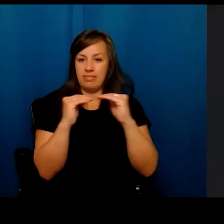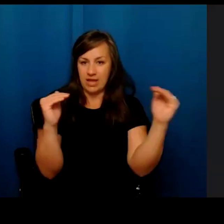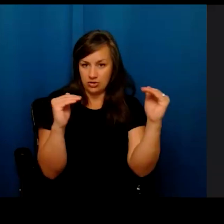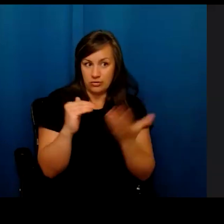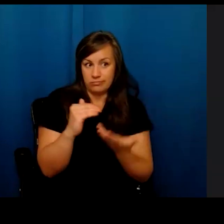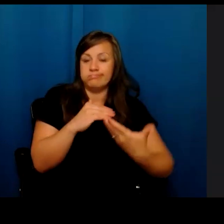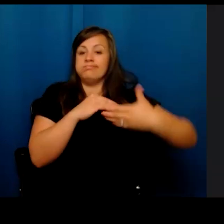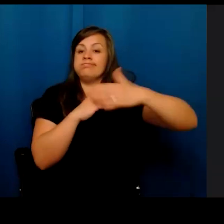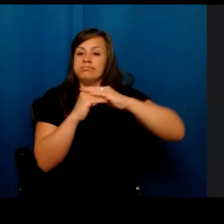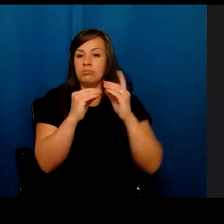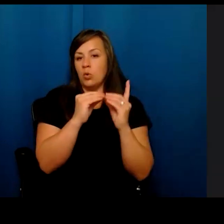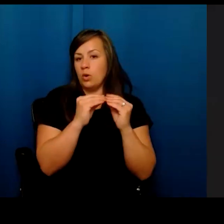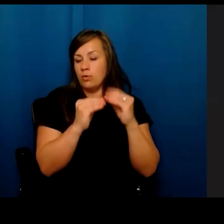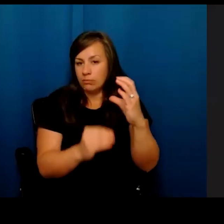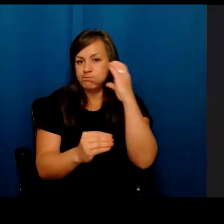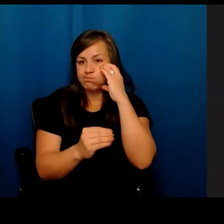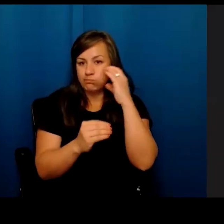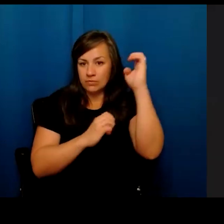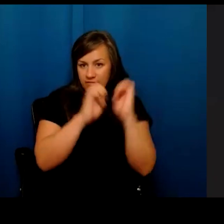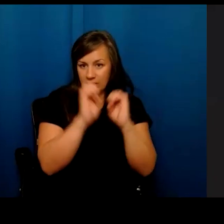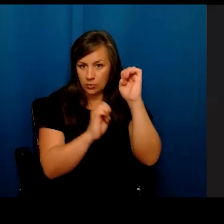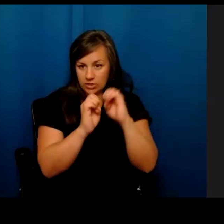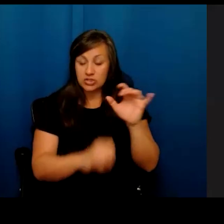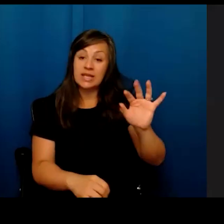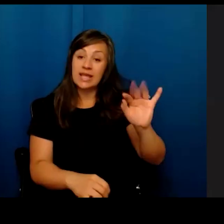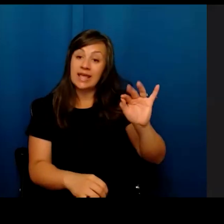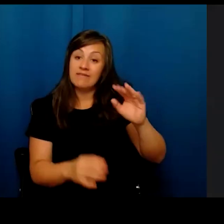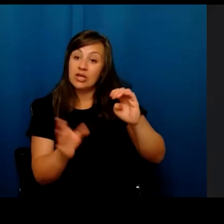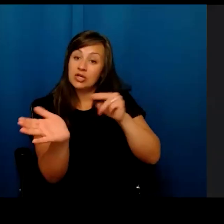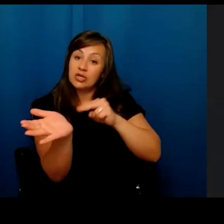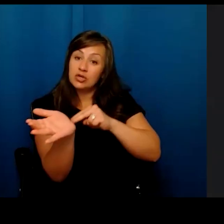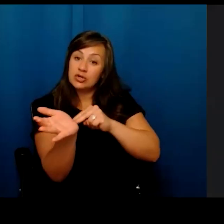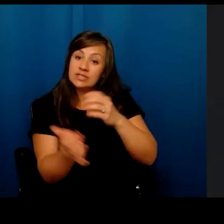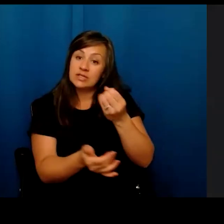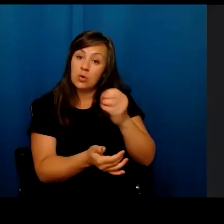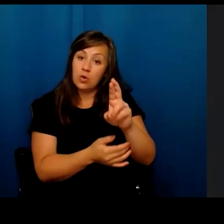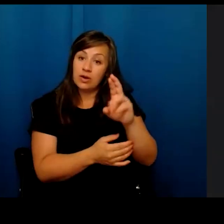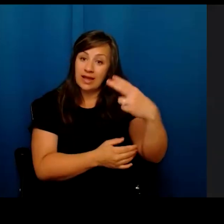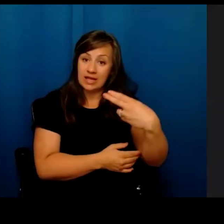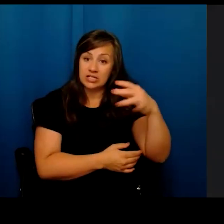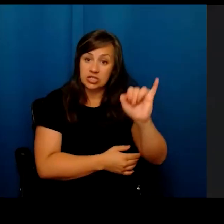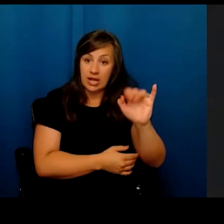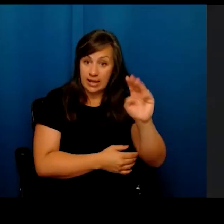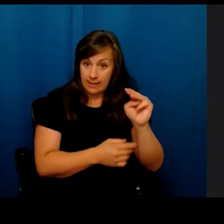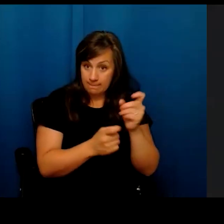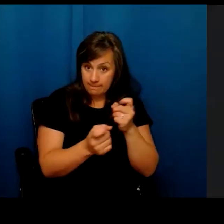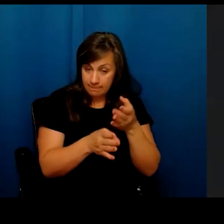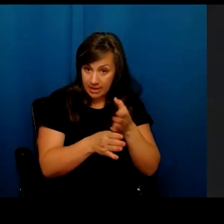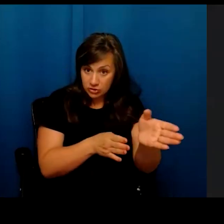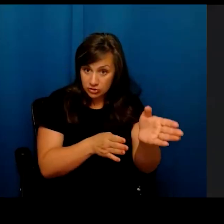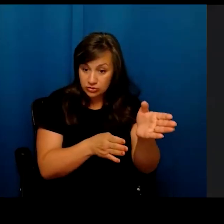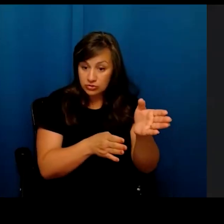of evaluation that's been used in those. So if you're a nursing major or an HIM major, if you have a question about